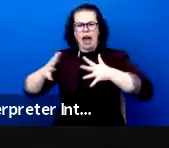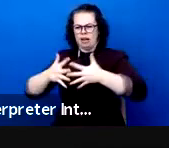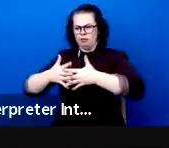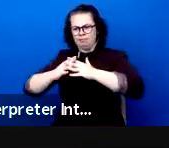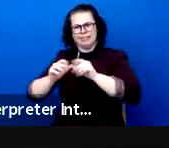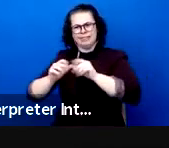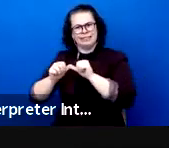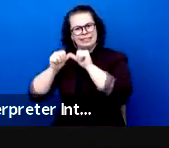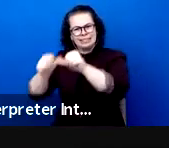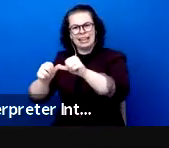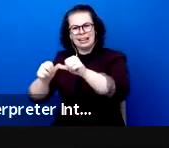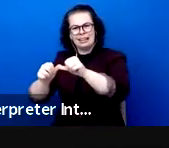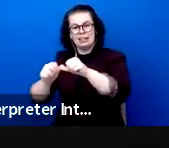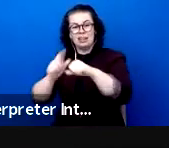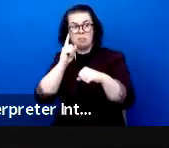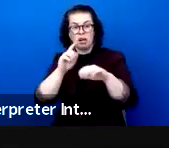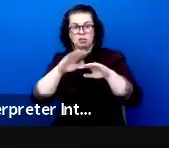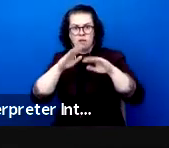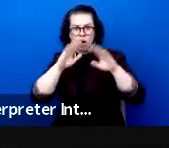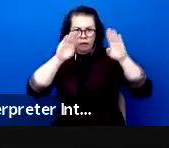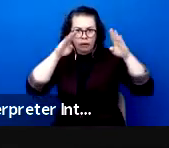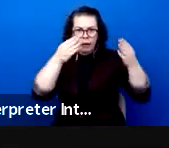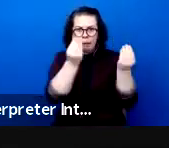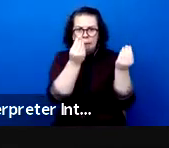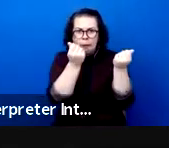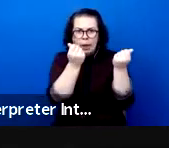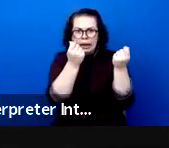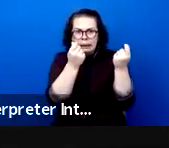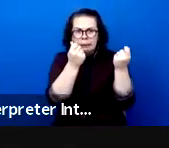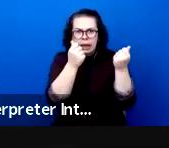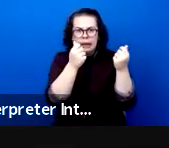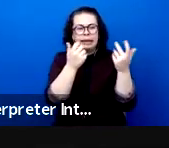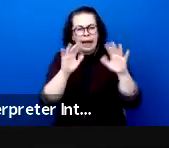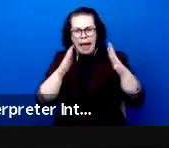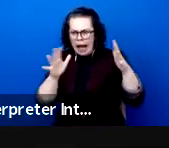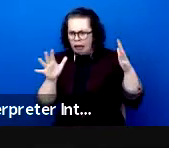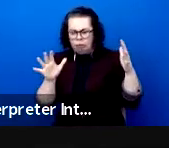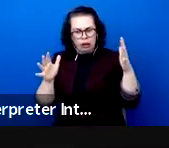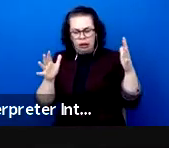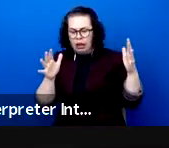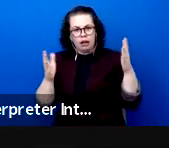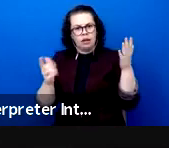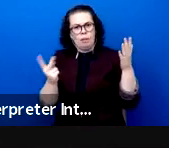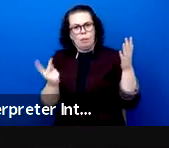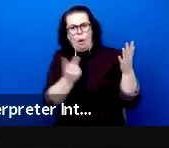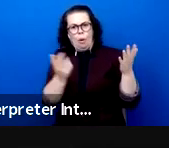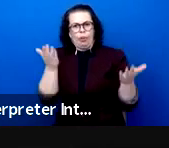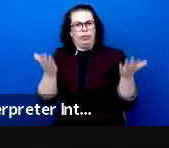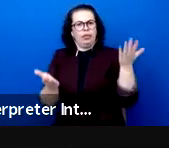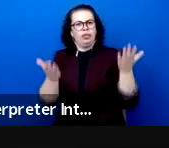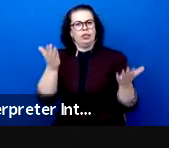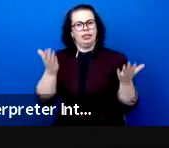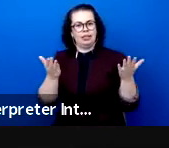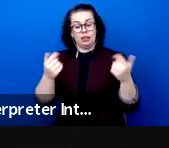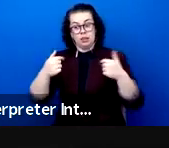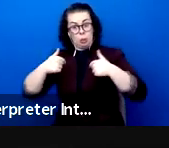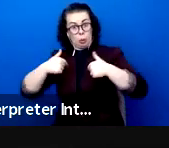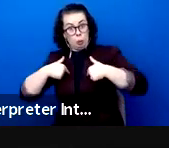environment. This art who is at the antipodes of profits.